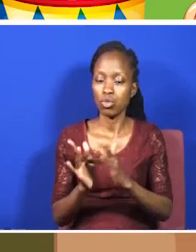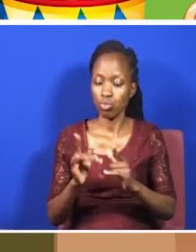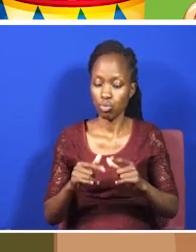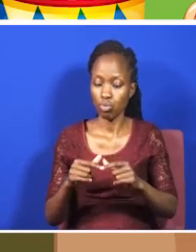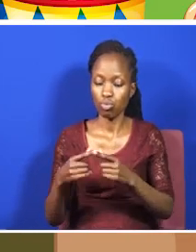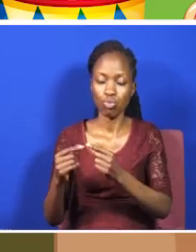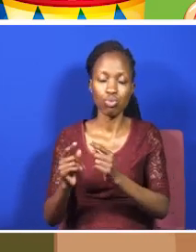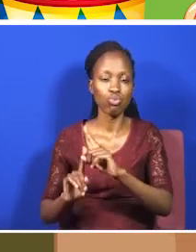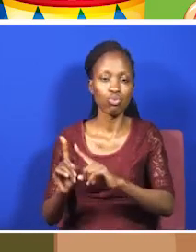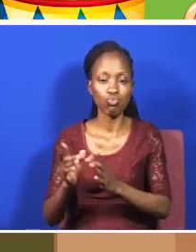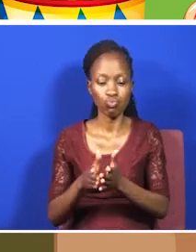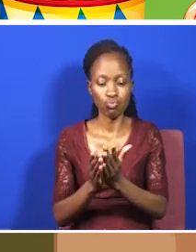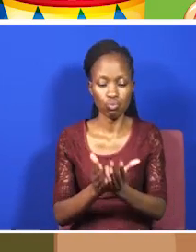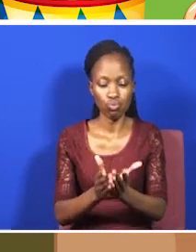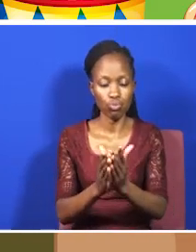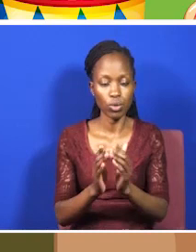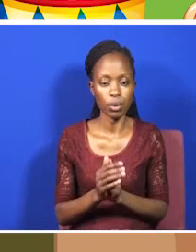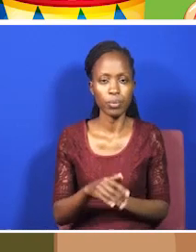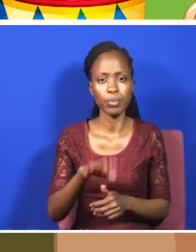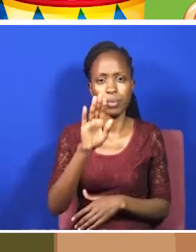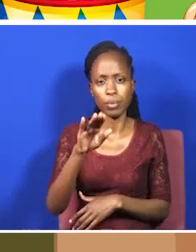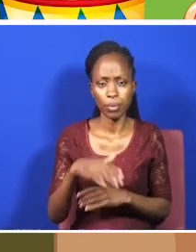And they continued with the journey.